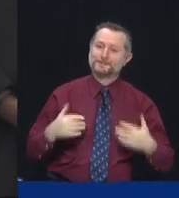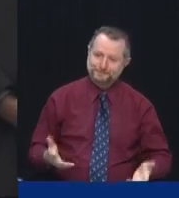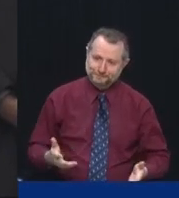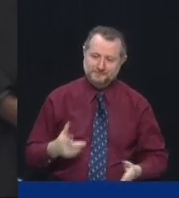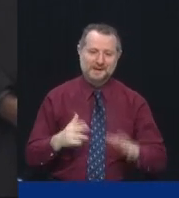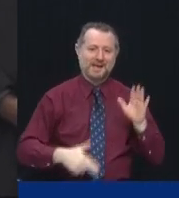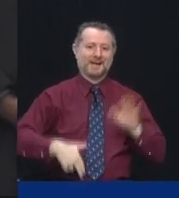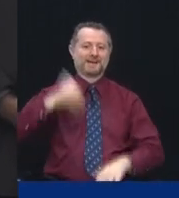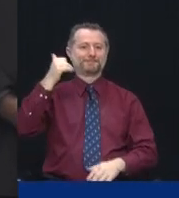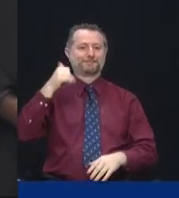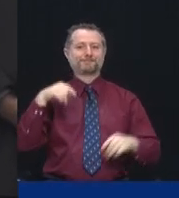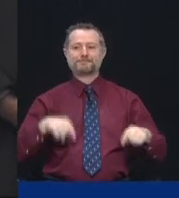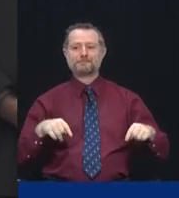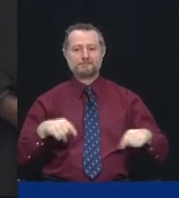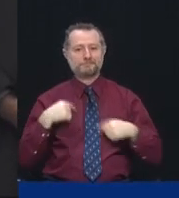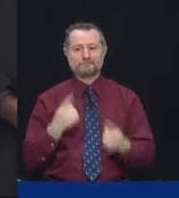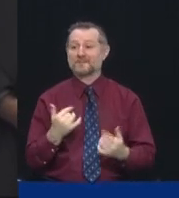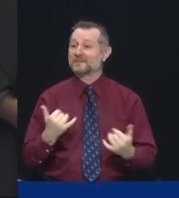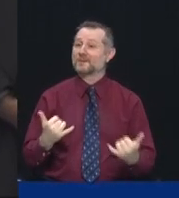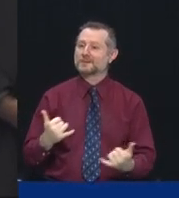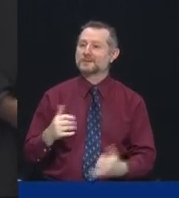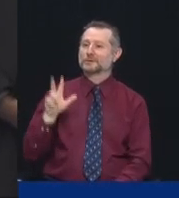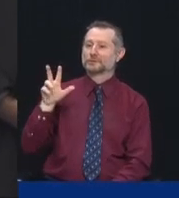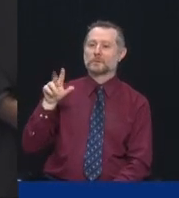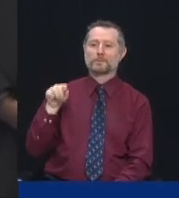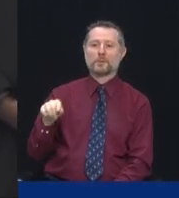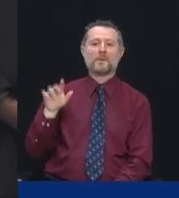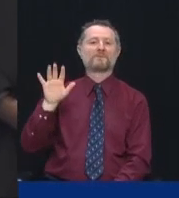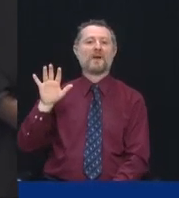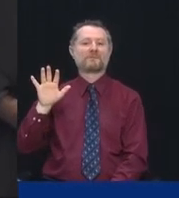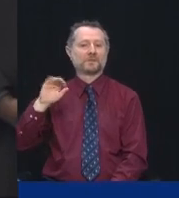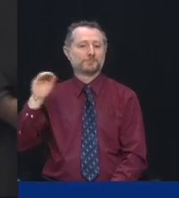state today, 3.5%. Finger Lakes,